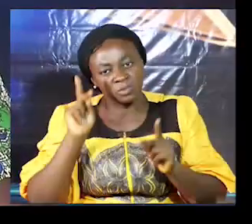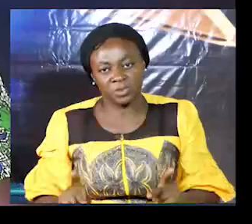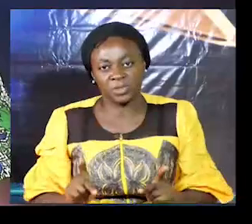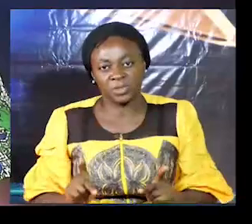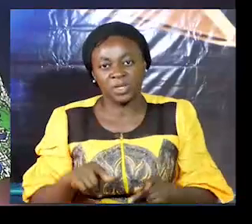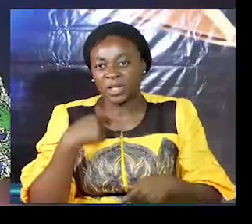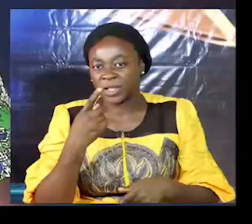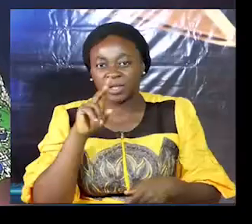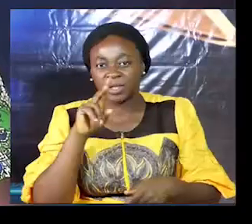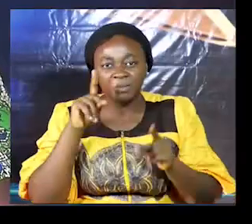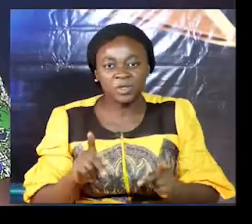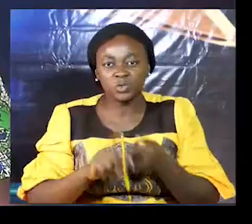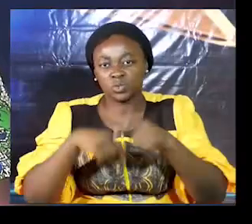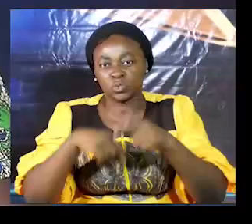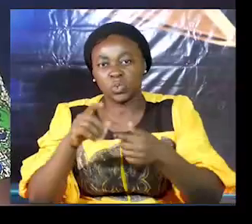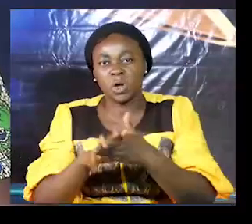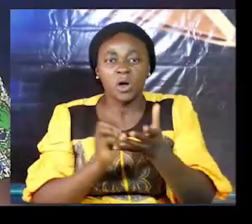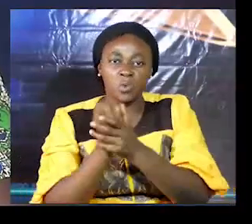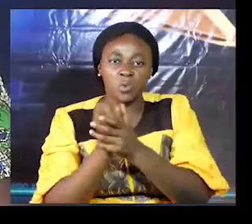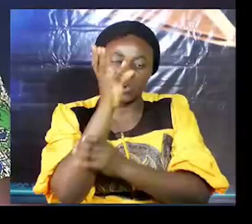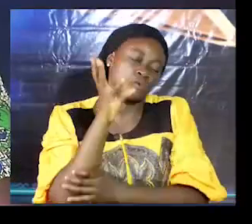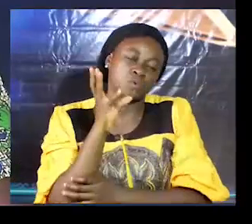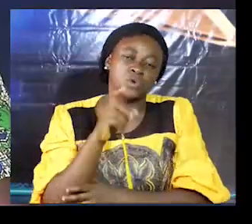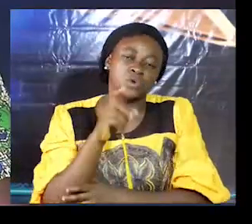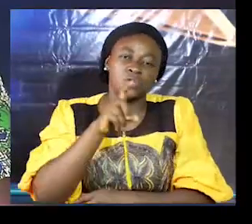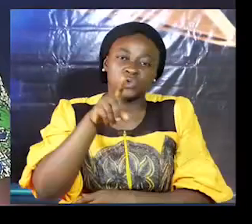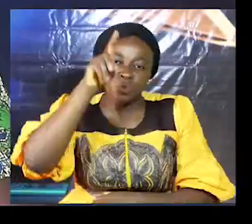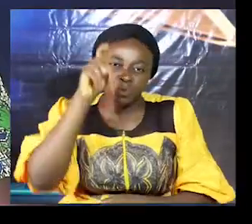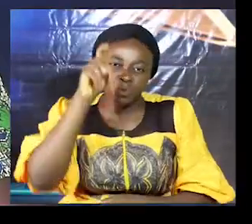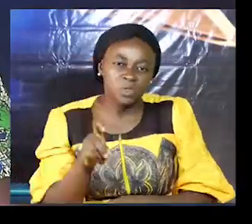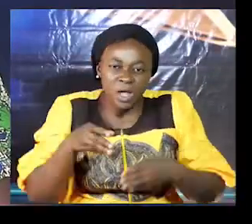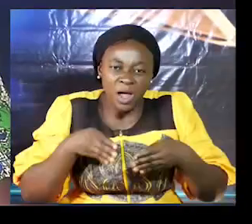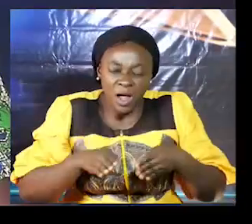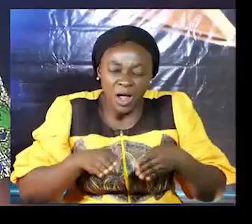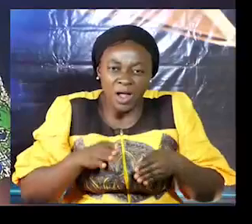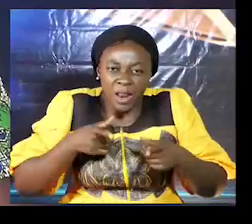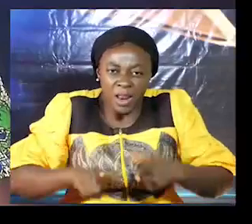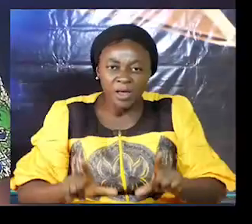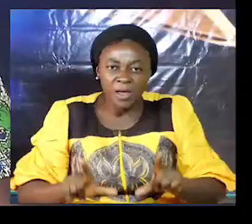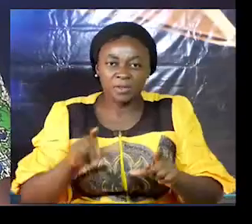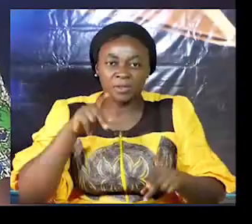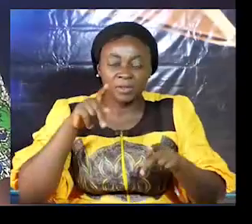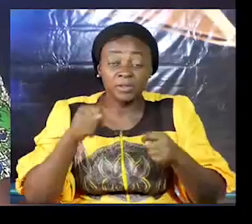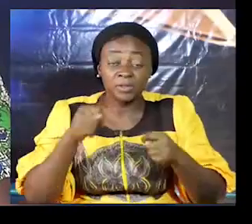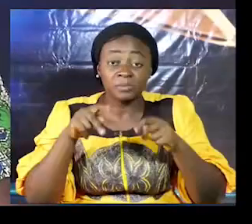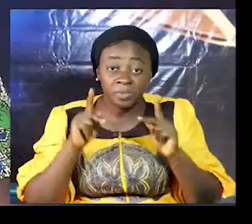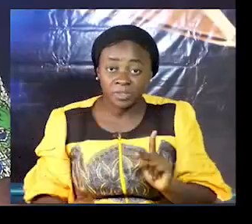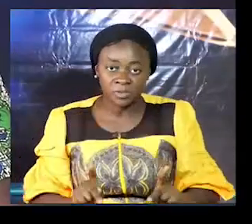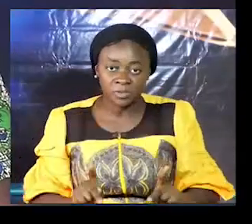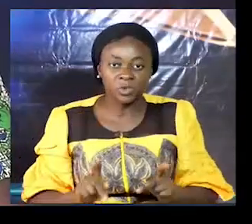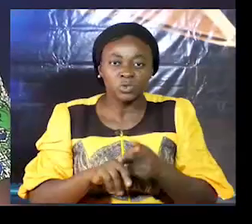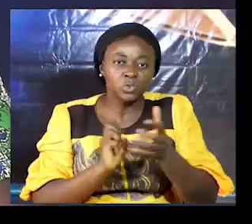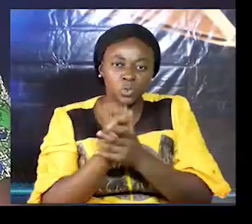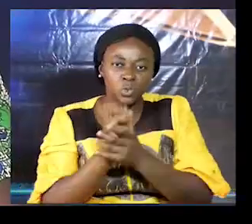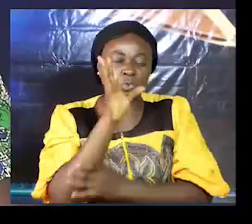reason why you must rush someone that just converted. You must allow him to actually grow because he's still a novice. He has not